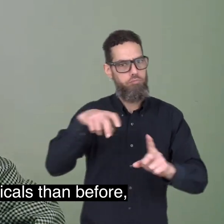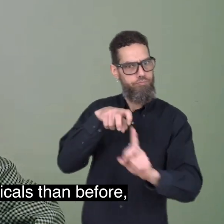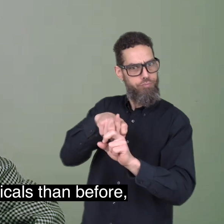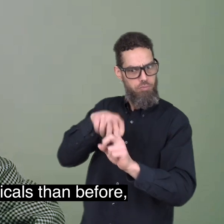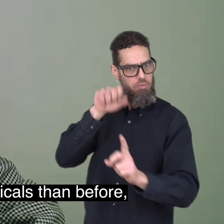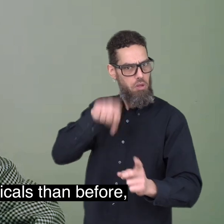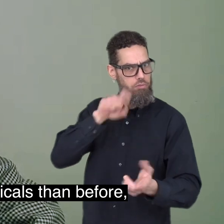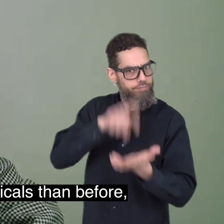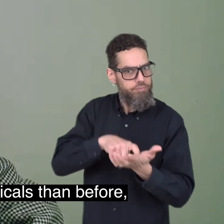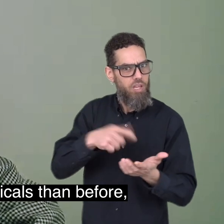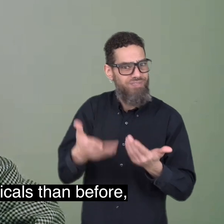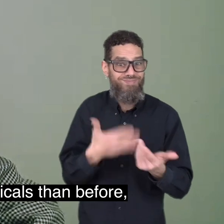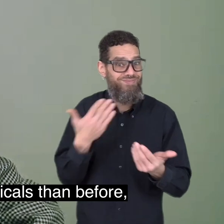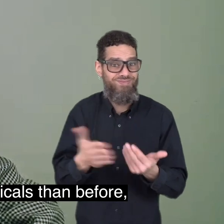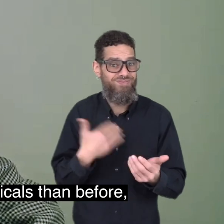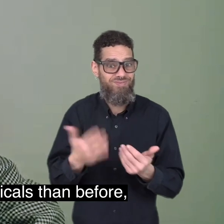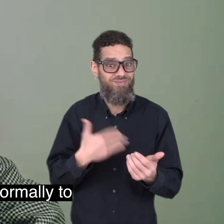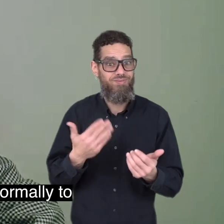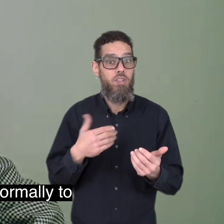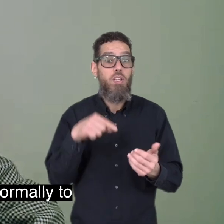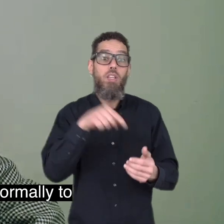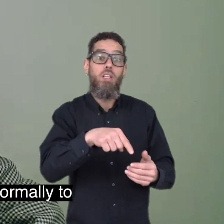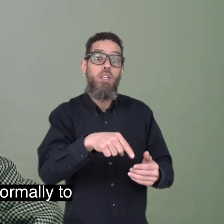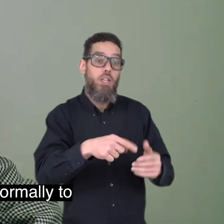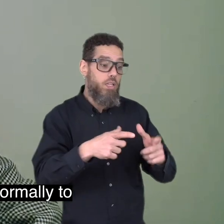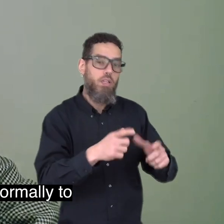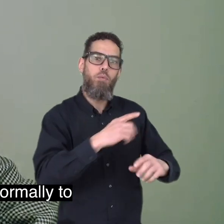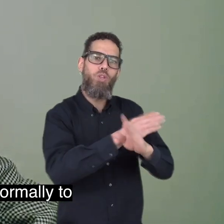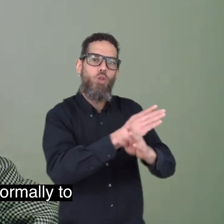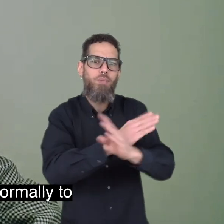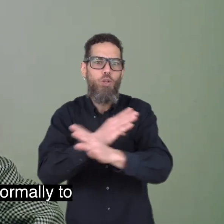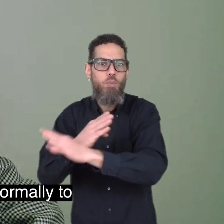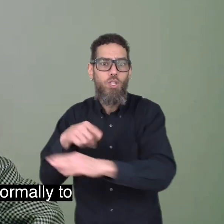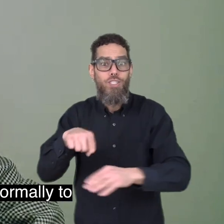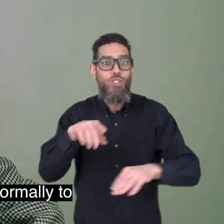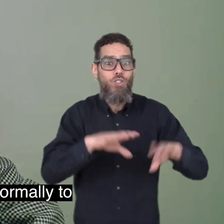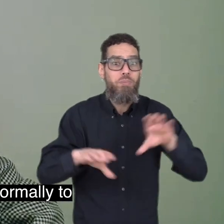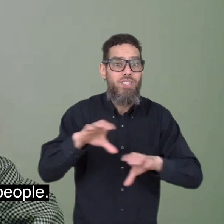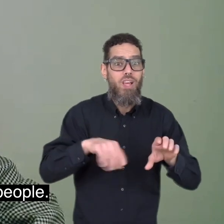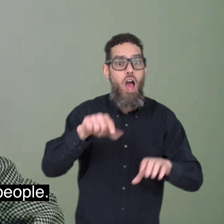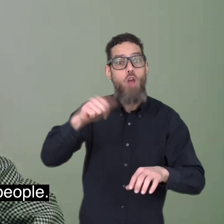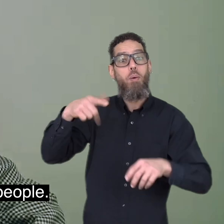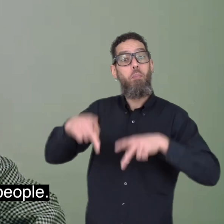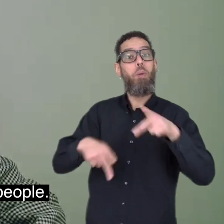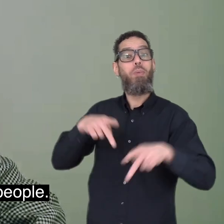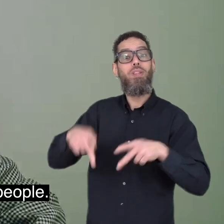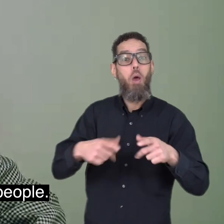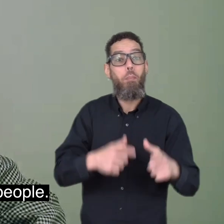before, and they're hyperexcitable, and they respond abnormally to exposures that don't even bother other